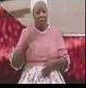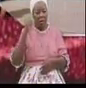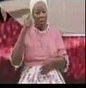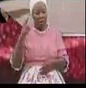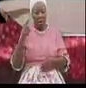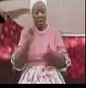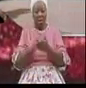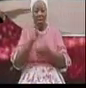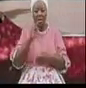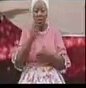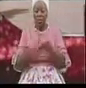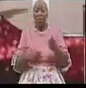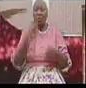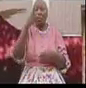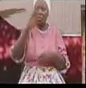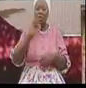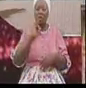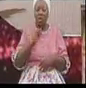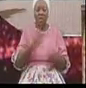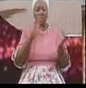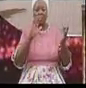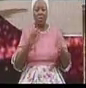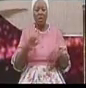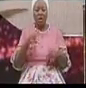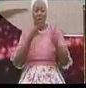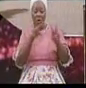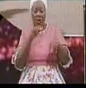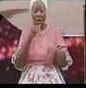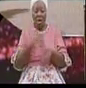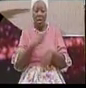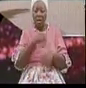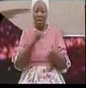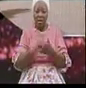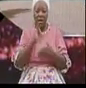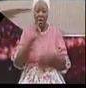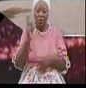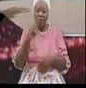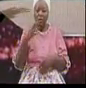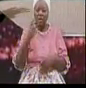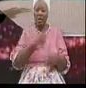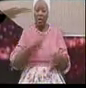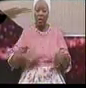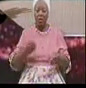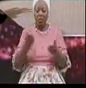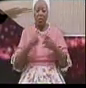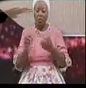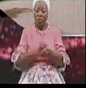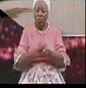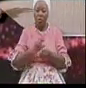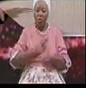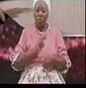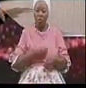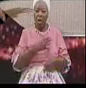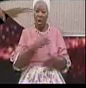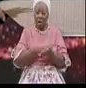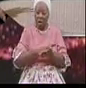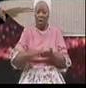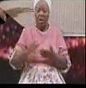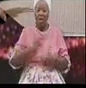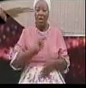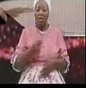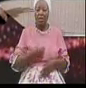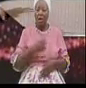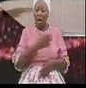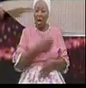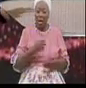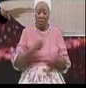is looking at. And that is where he wants to wash us and cleanse us